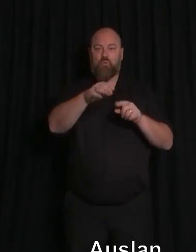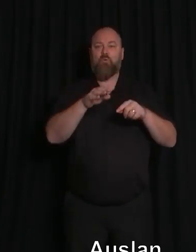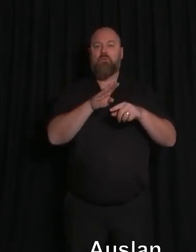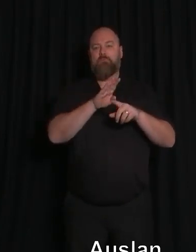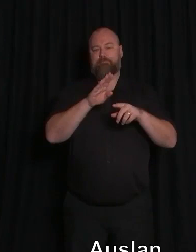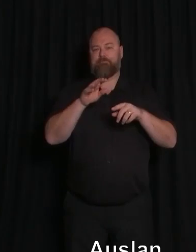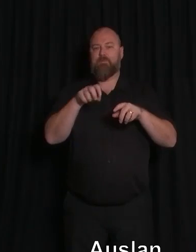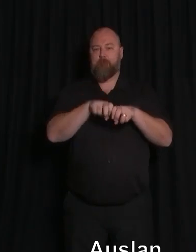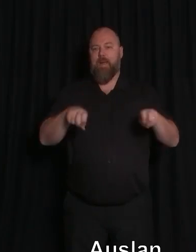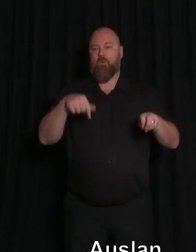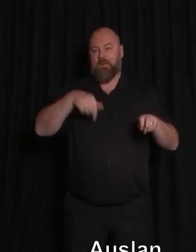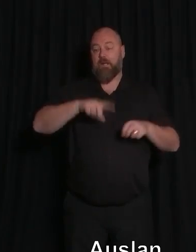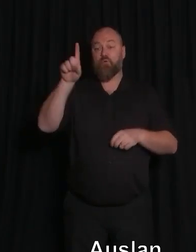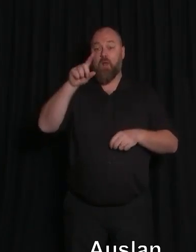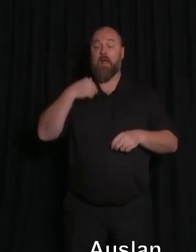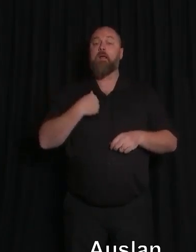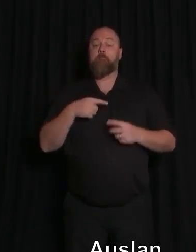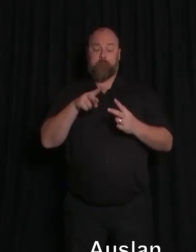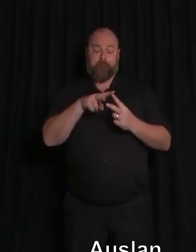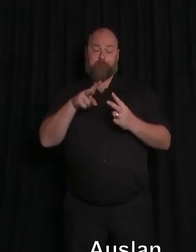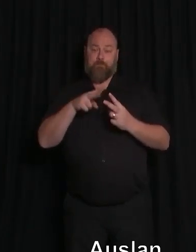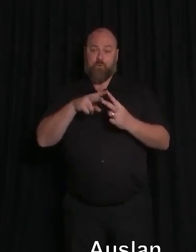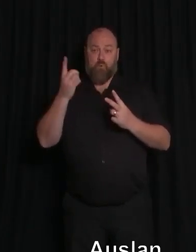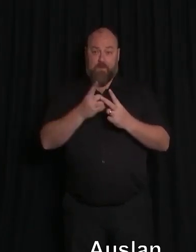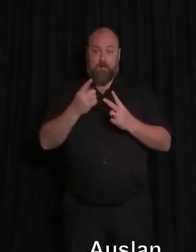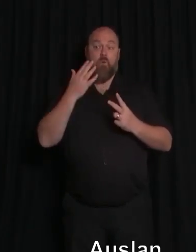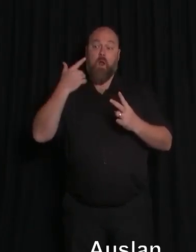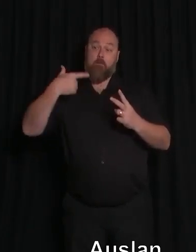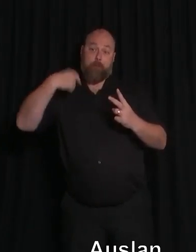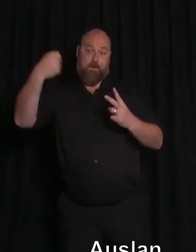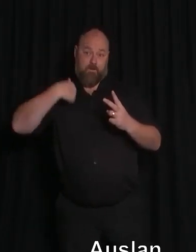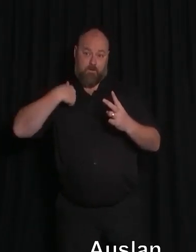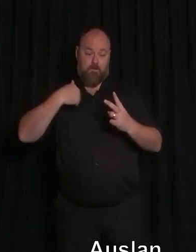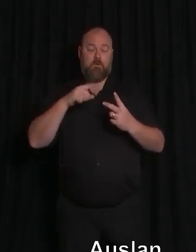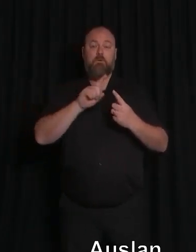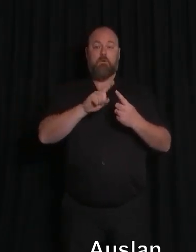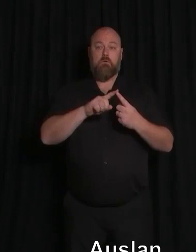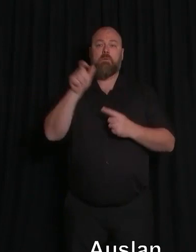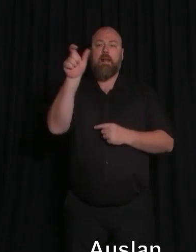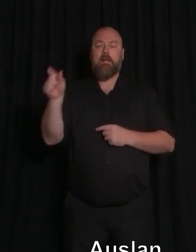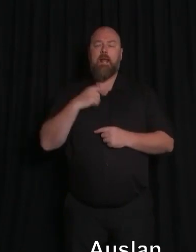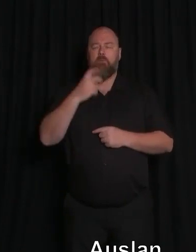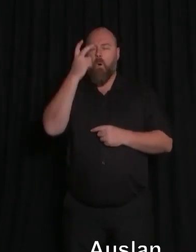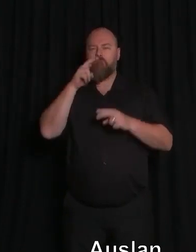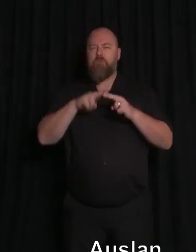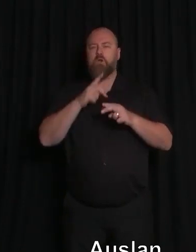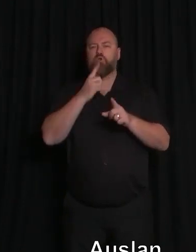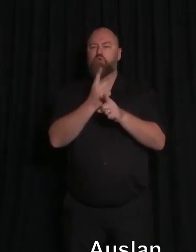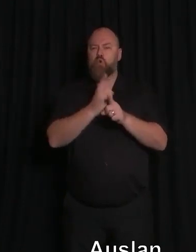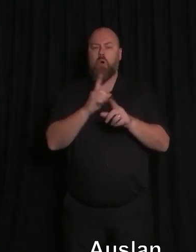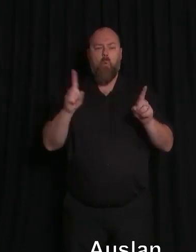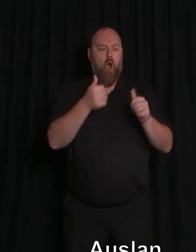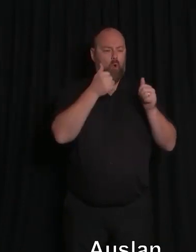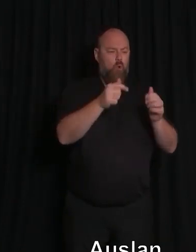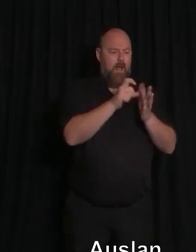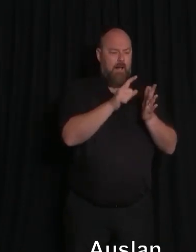two things happened when I was appointed. First, Italy, there is an old saying, what a good diplomat do